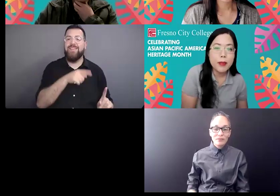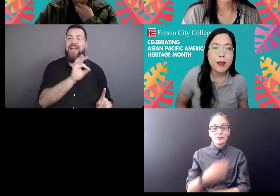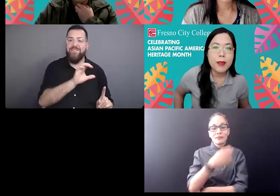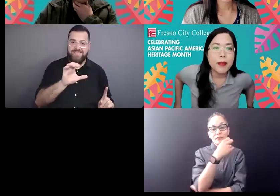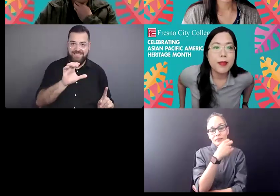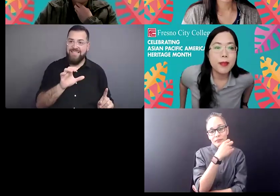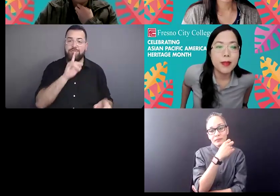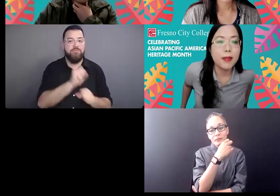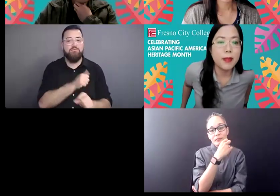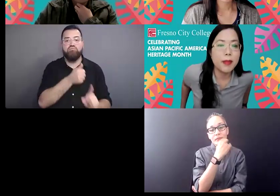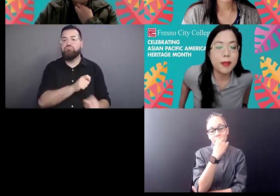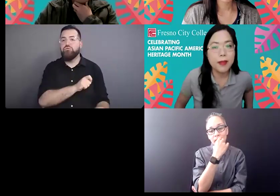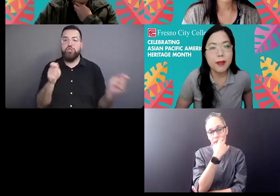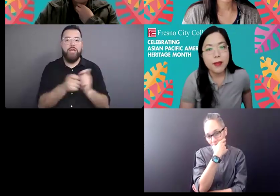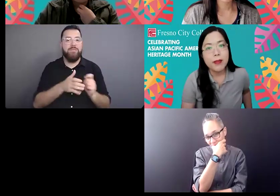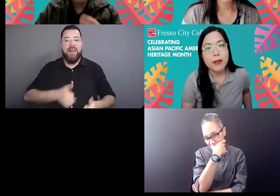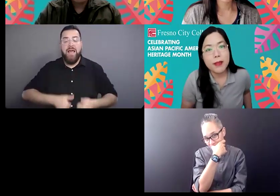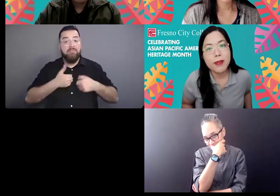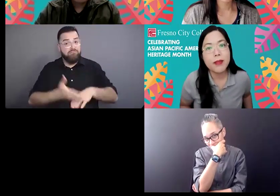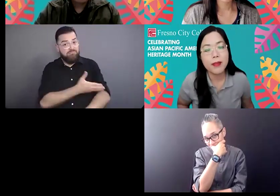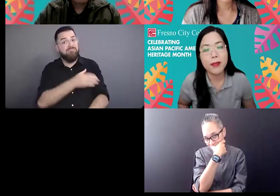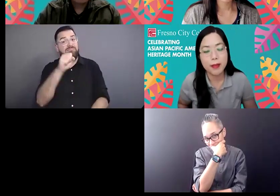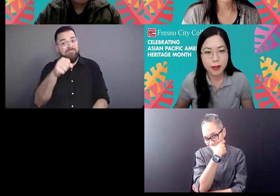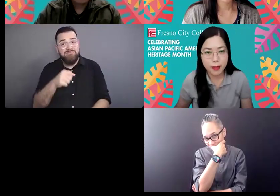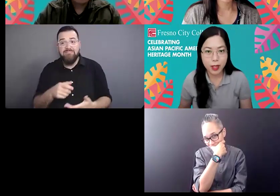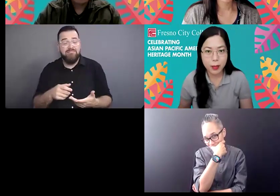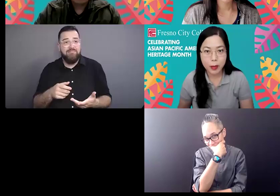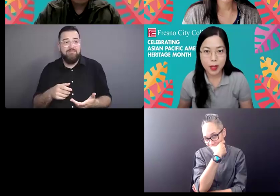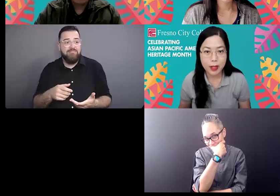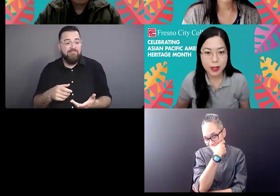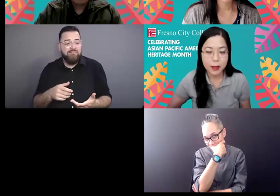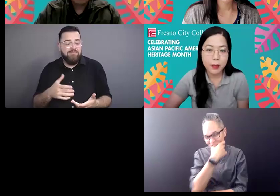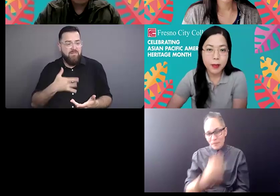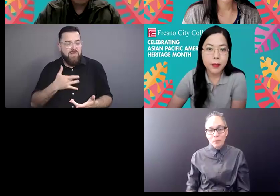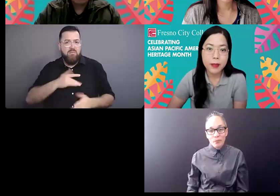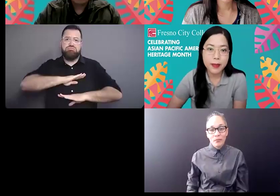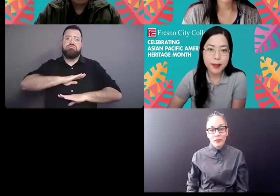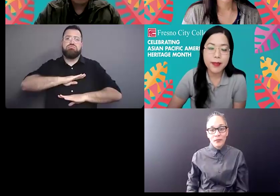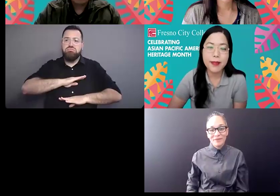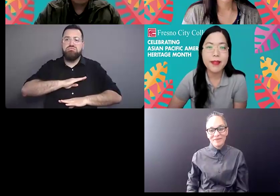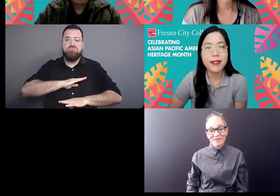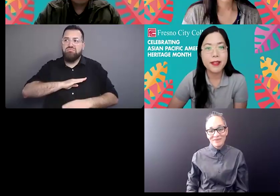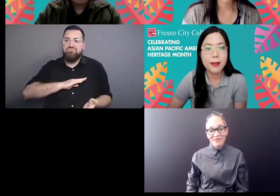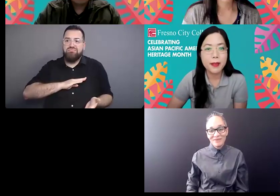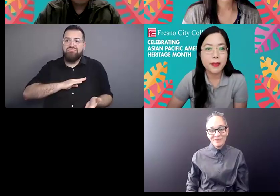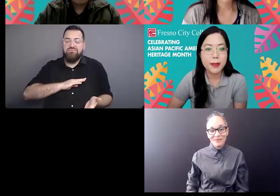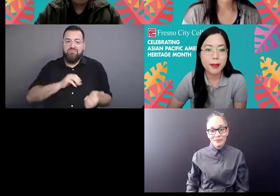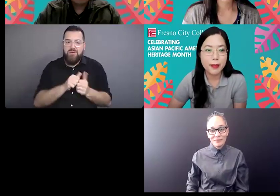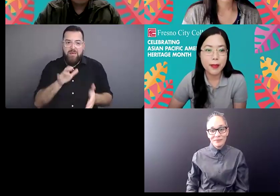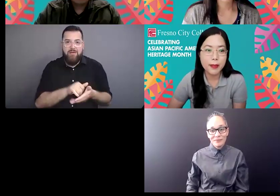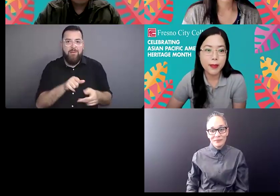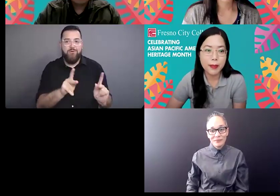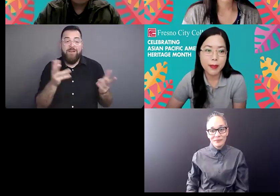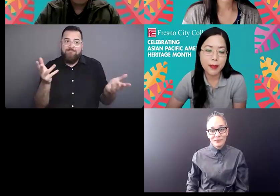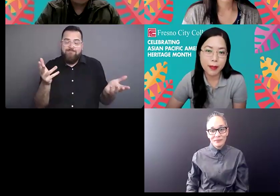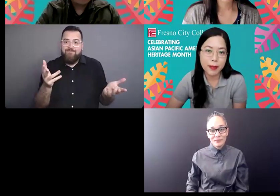it's changed my life, I think, for the better. It's, I think, fulfilled me in ways that I don't think the other opportunity would have. And so to